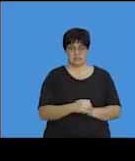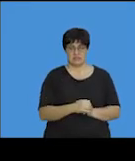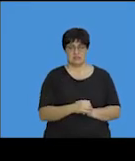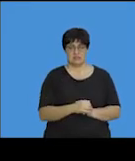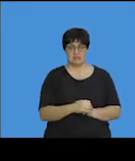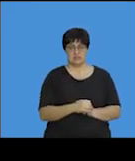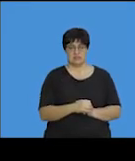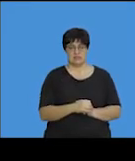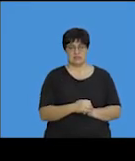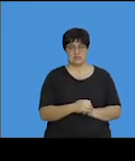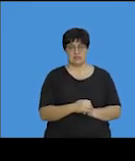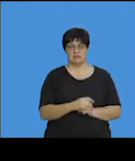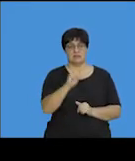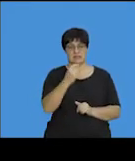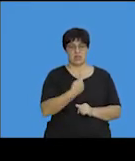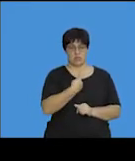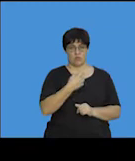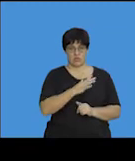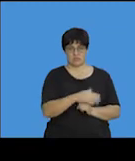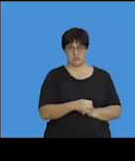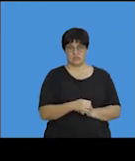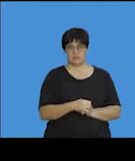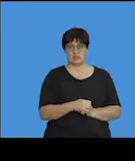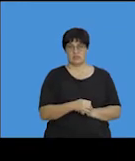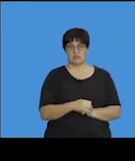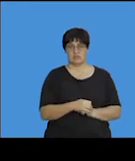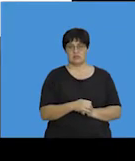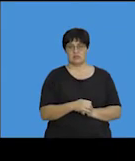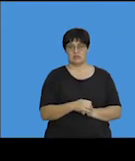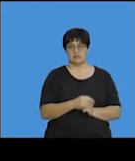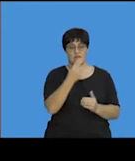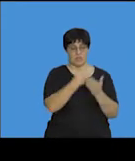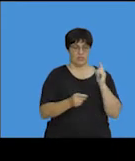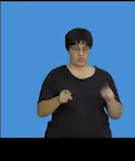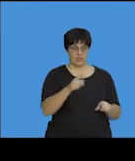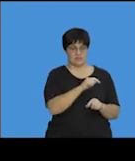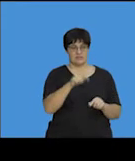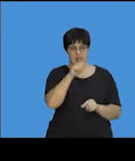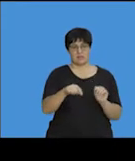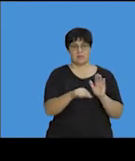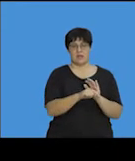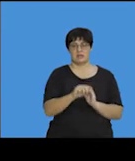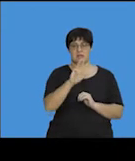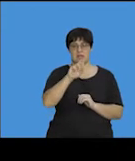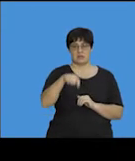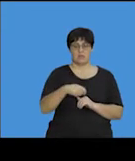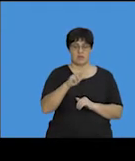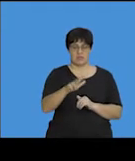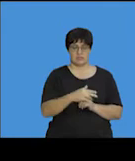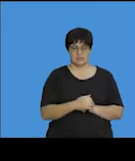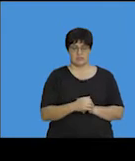delta t. I need t on its own, so I'm going to divide both sides